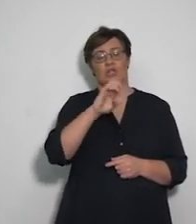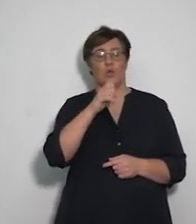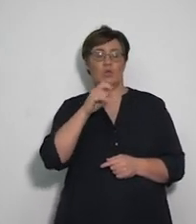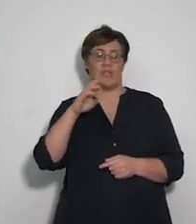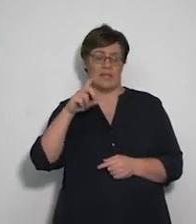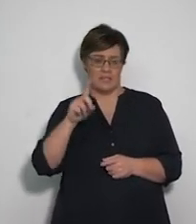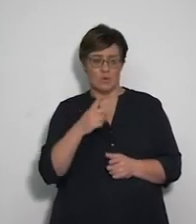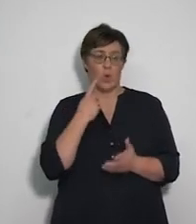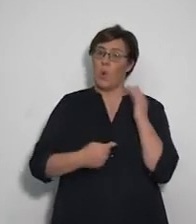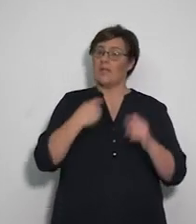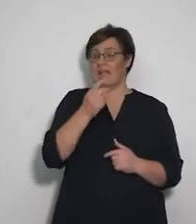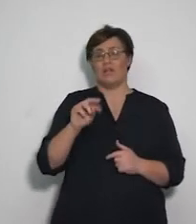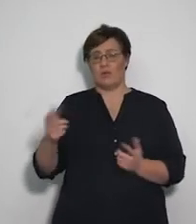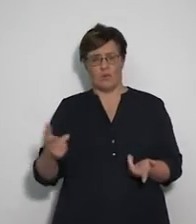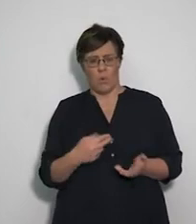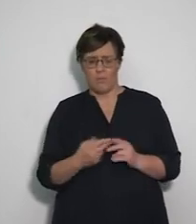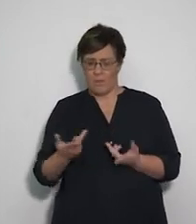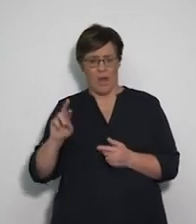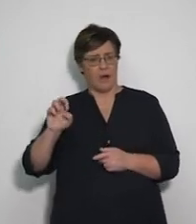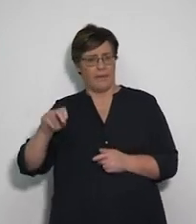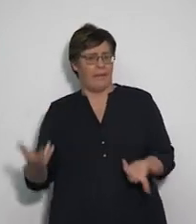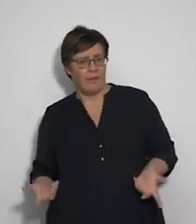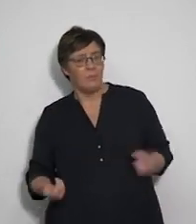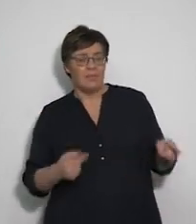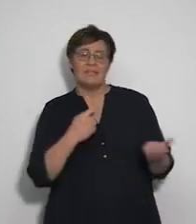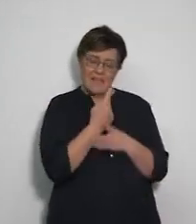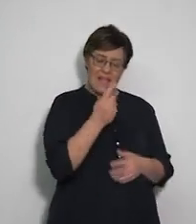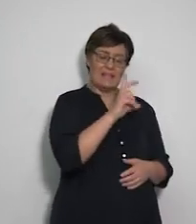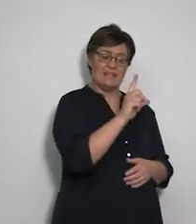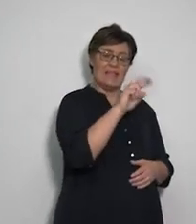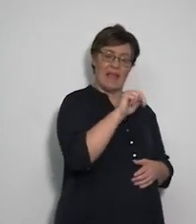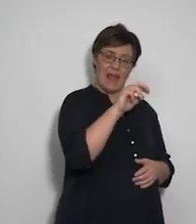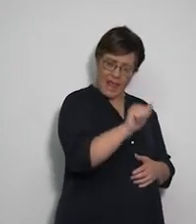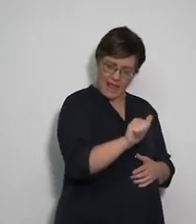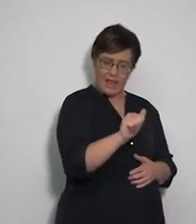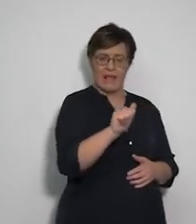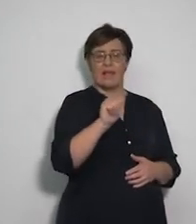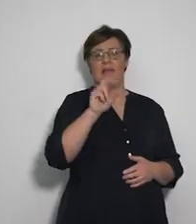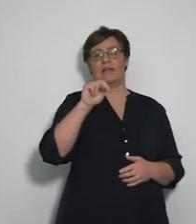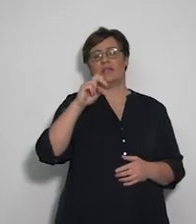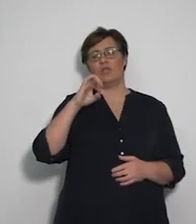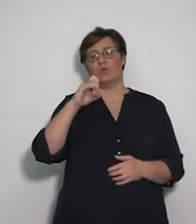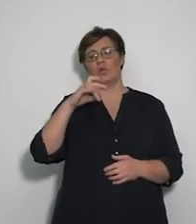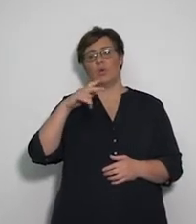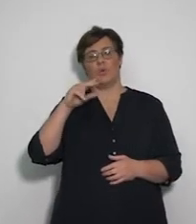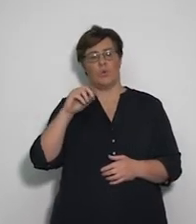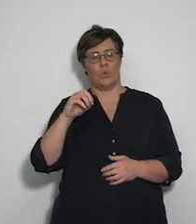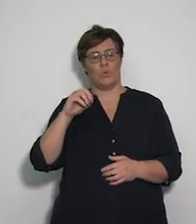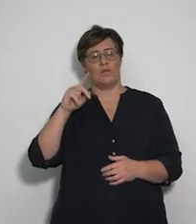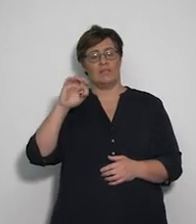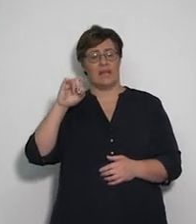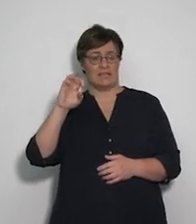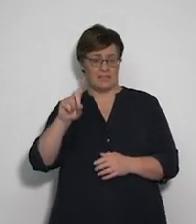a nucleotide, because it could represent an RNA as well. So the correct answer would be a DNA